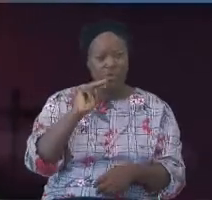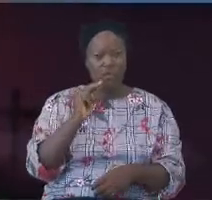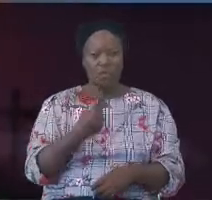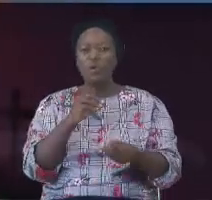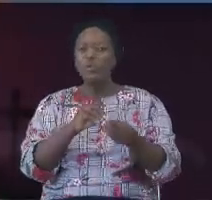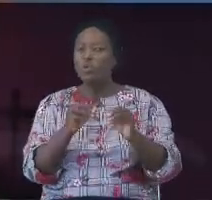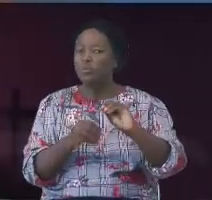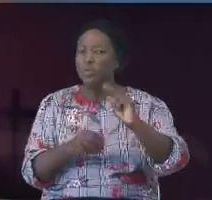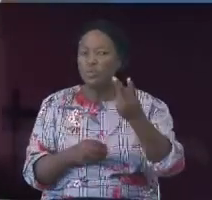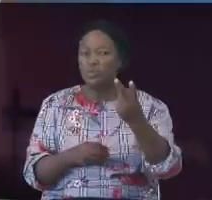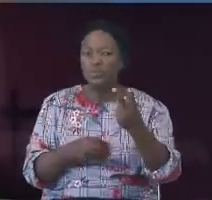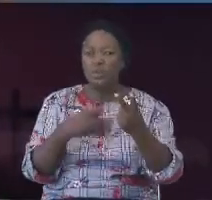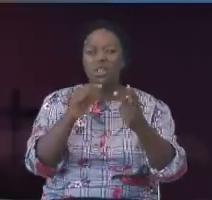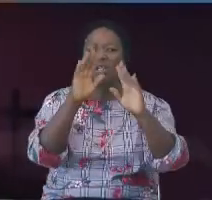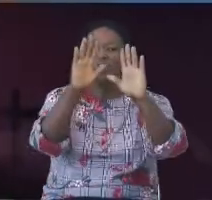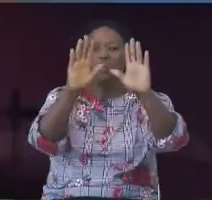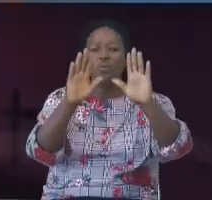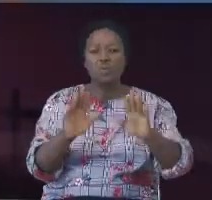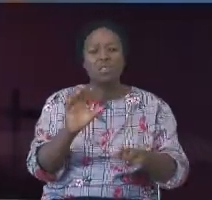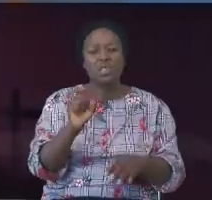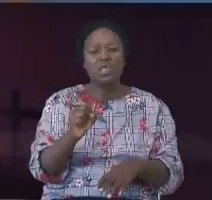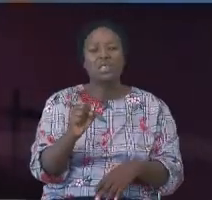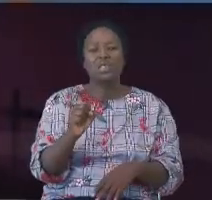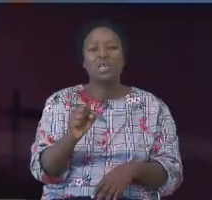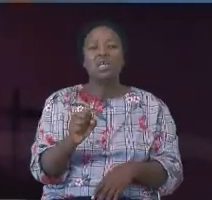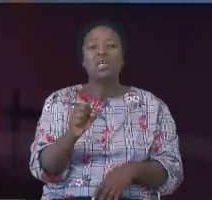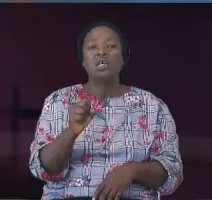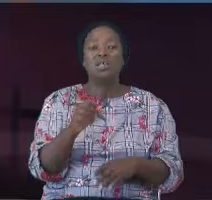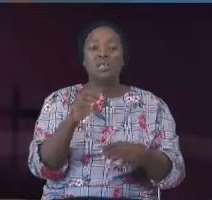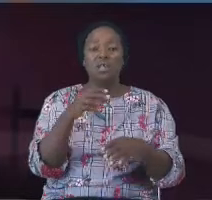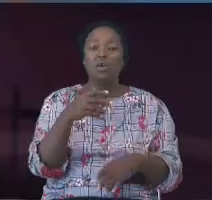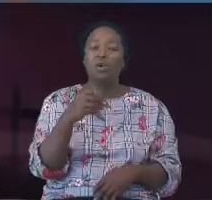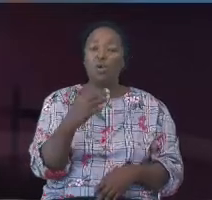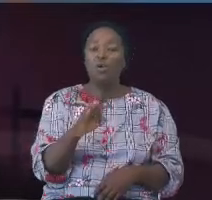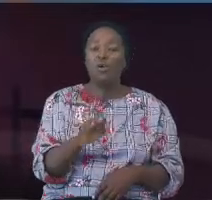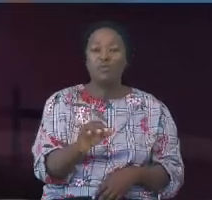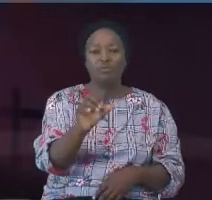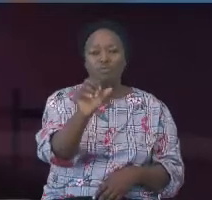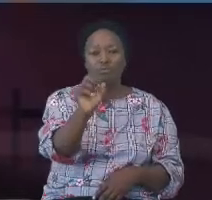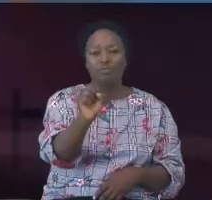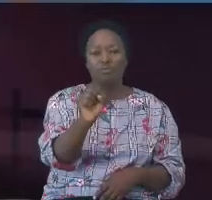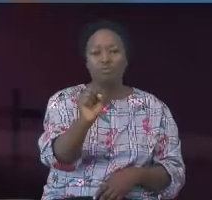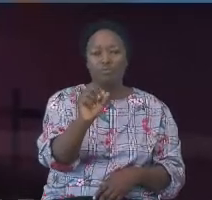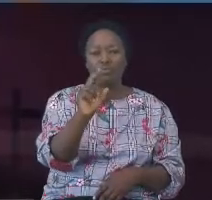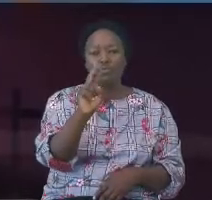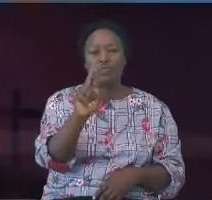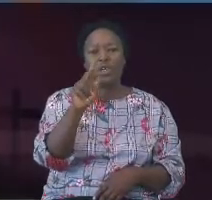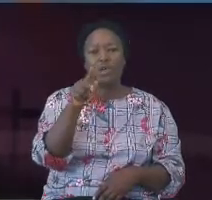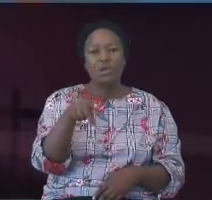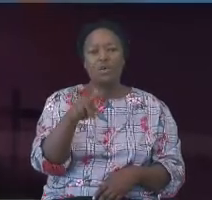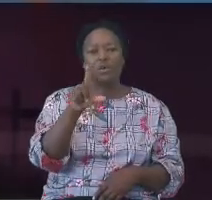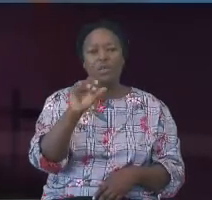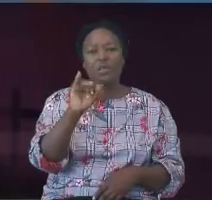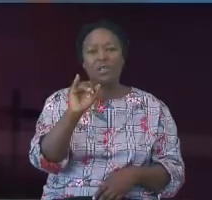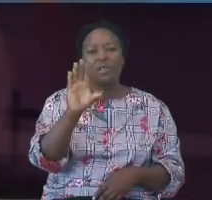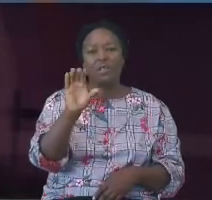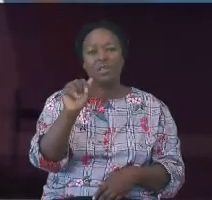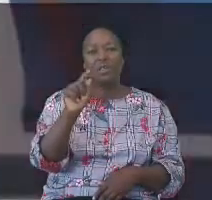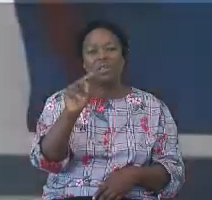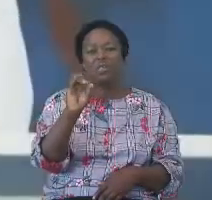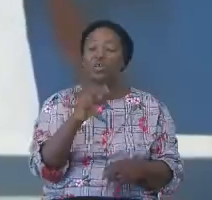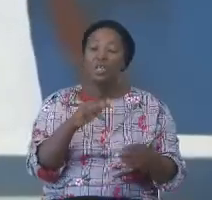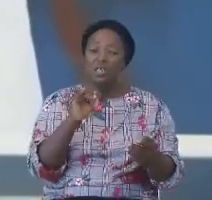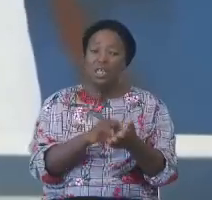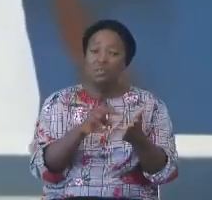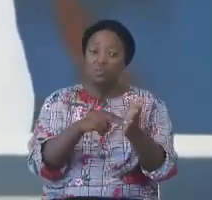suffering for our sake number two the wonder of supplication even